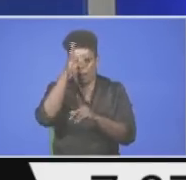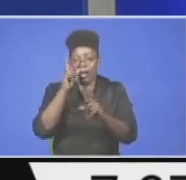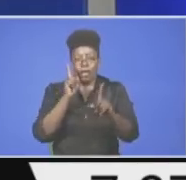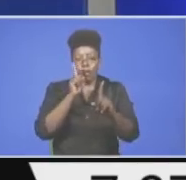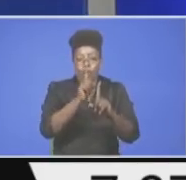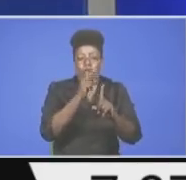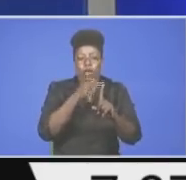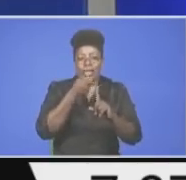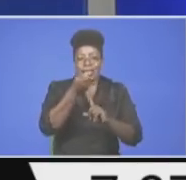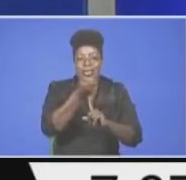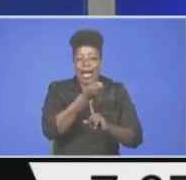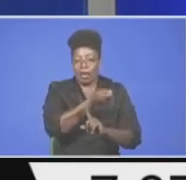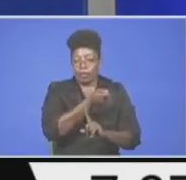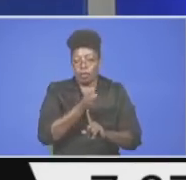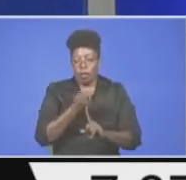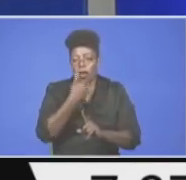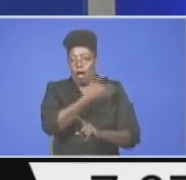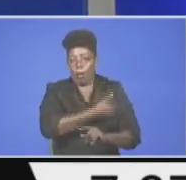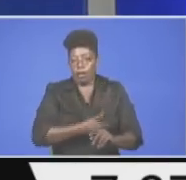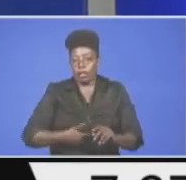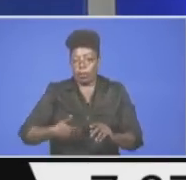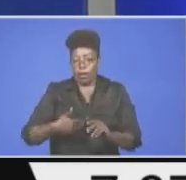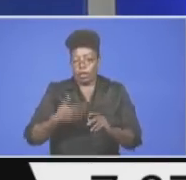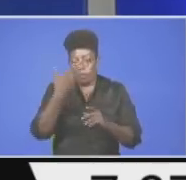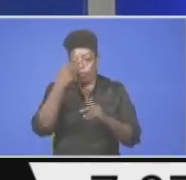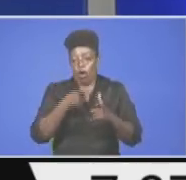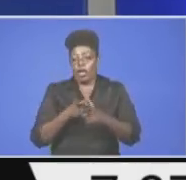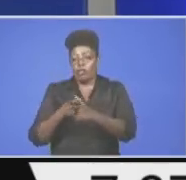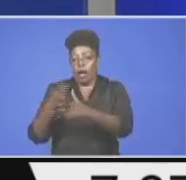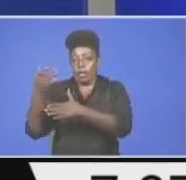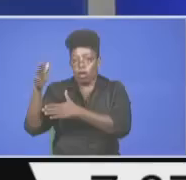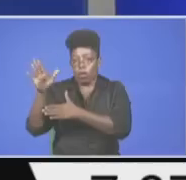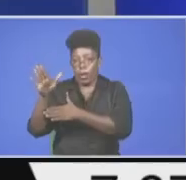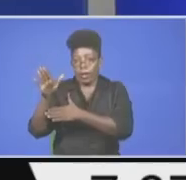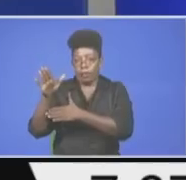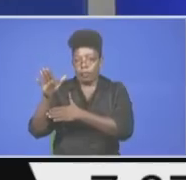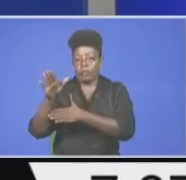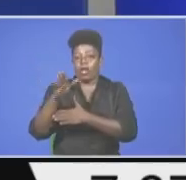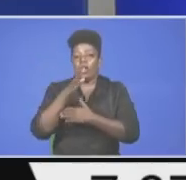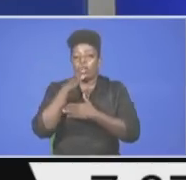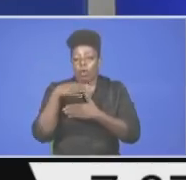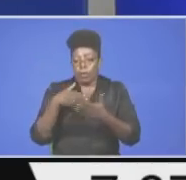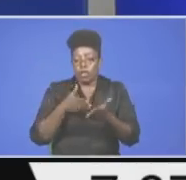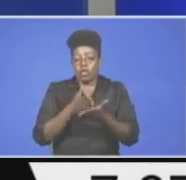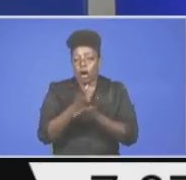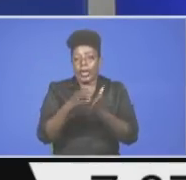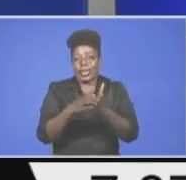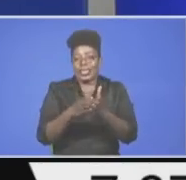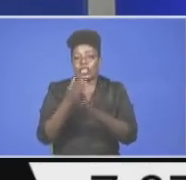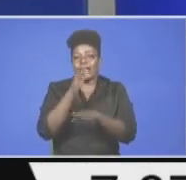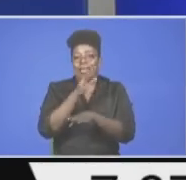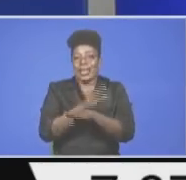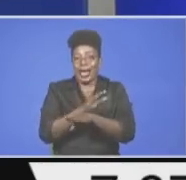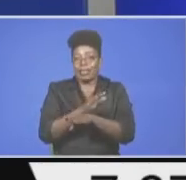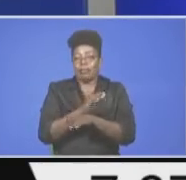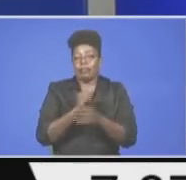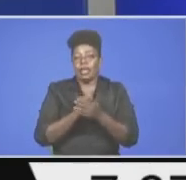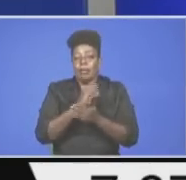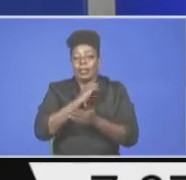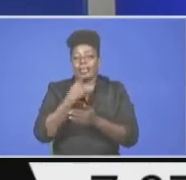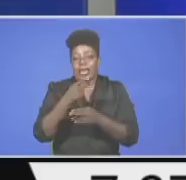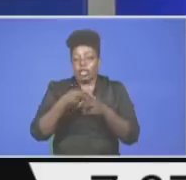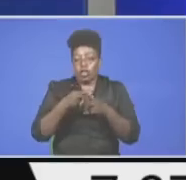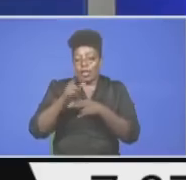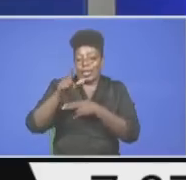stabbed her about the body before fleeing the scene. She was taken to hospital and is listed in stable condition tonight. Police say a short time later,